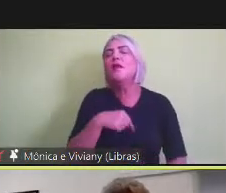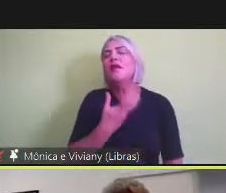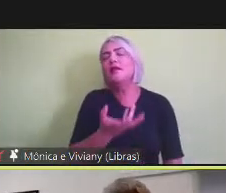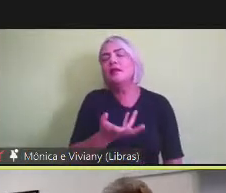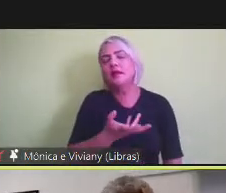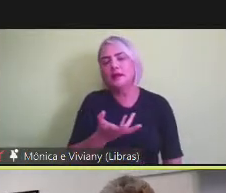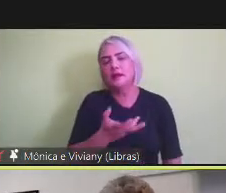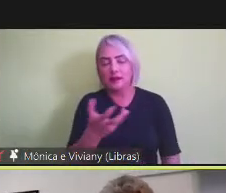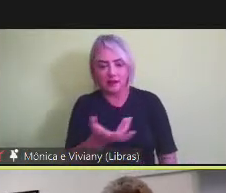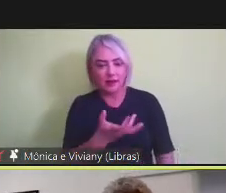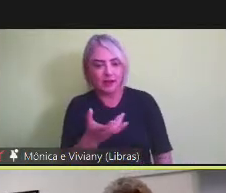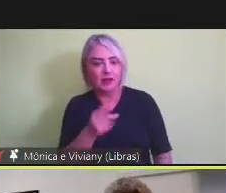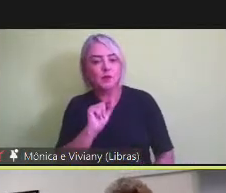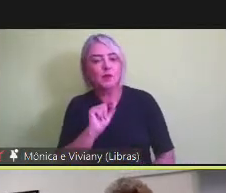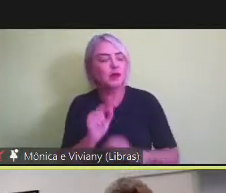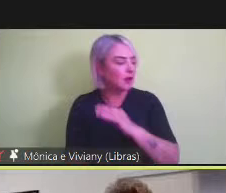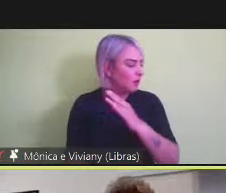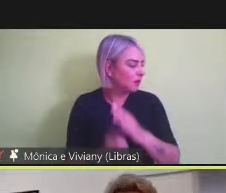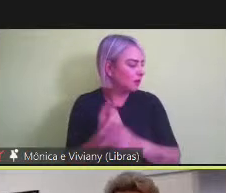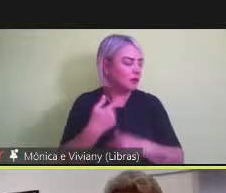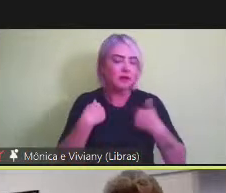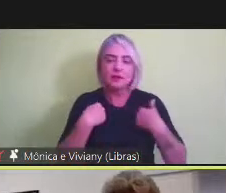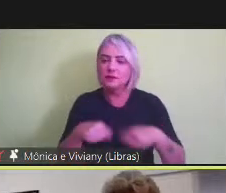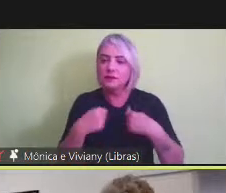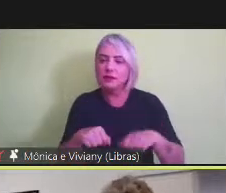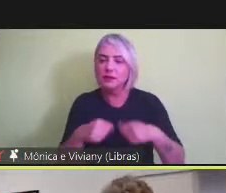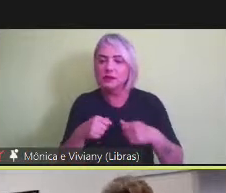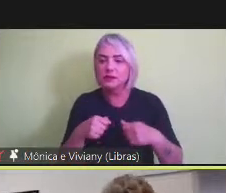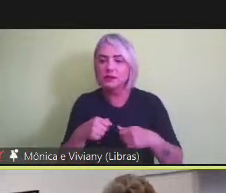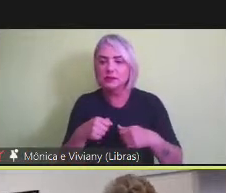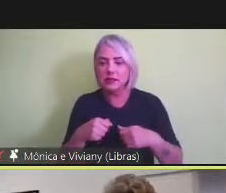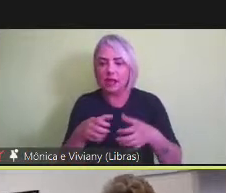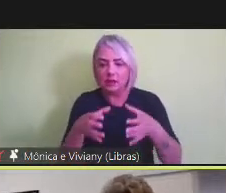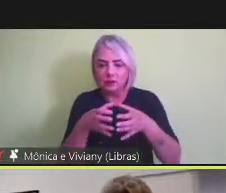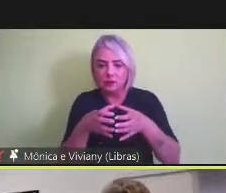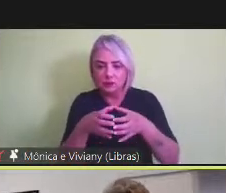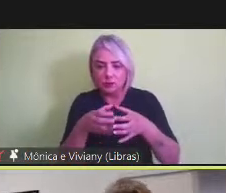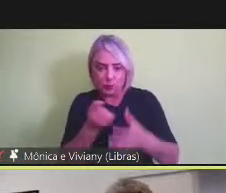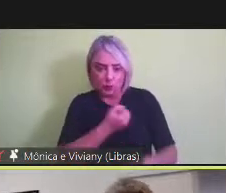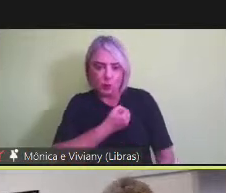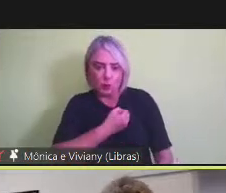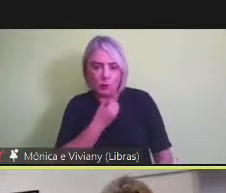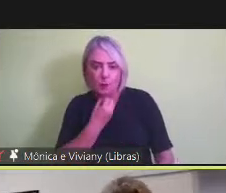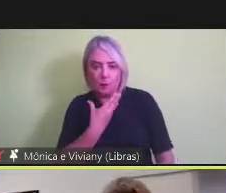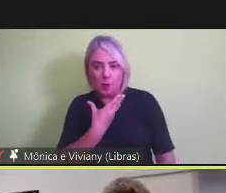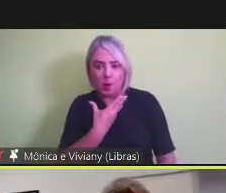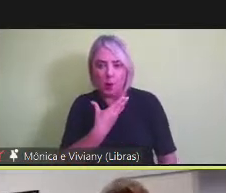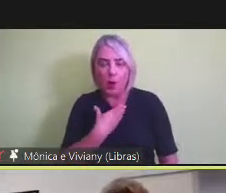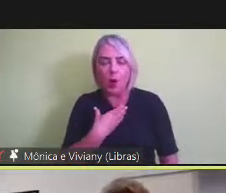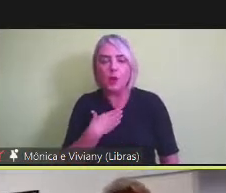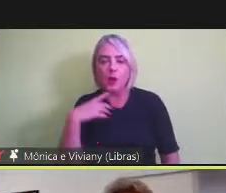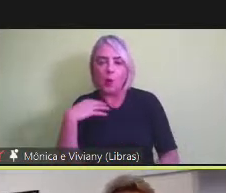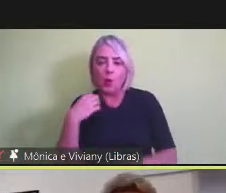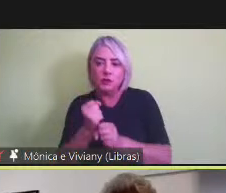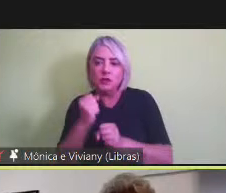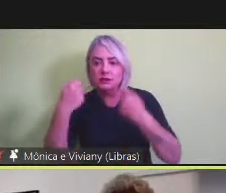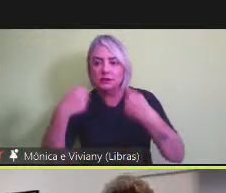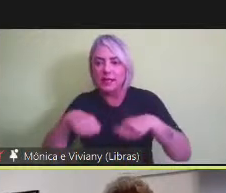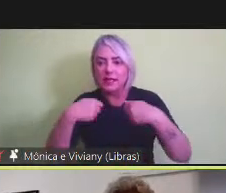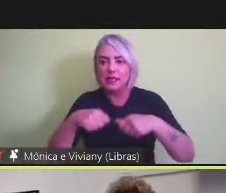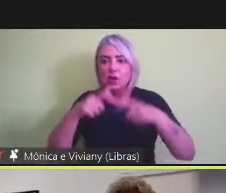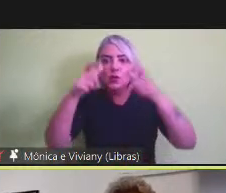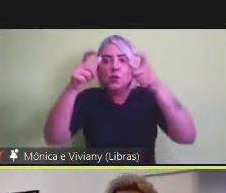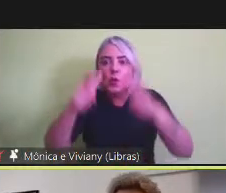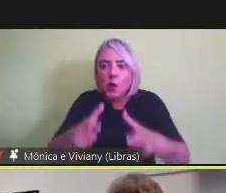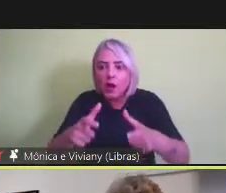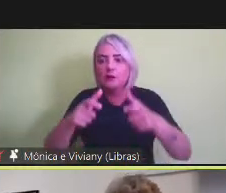the professionals, what do we want? They need to be there in a necessary number. They